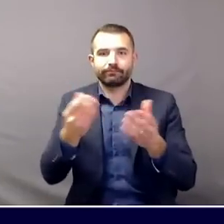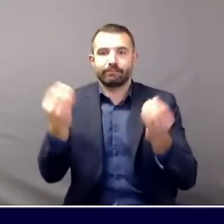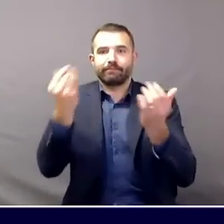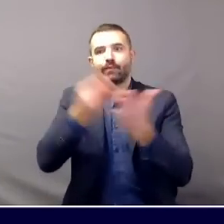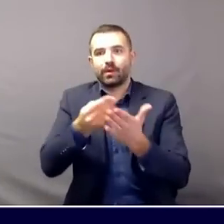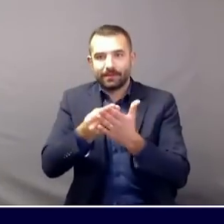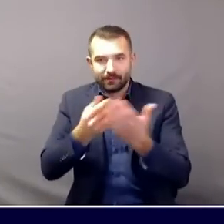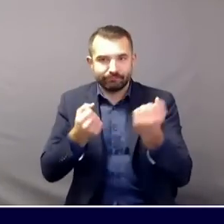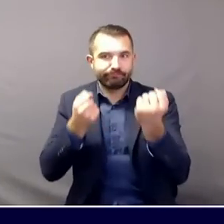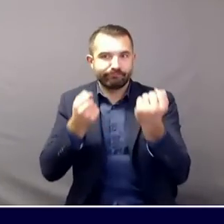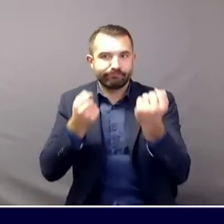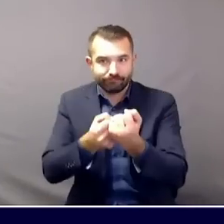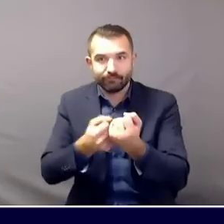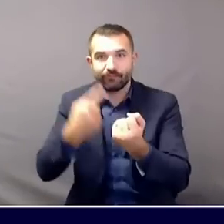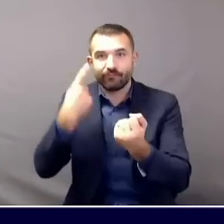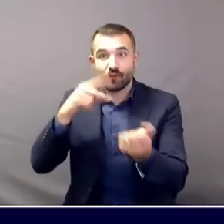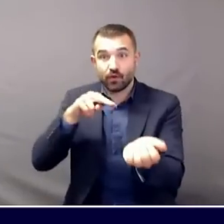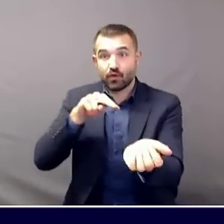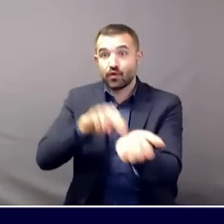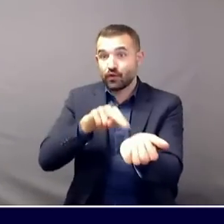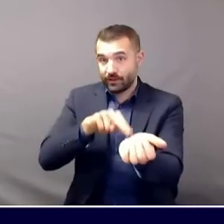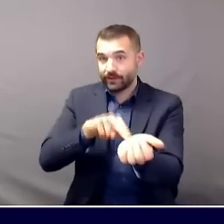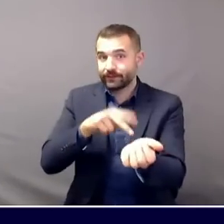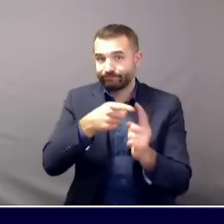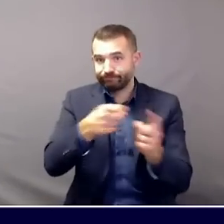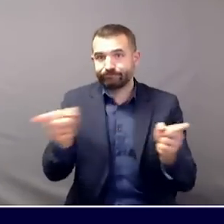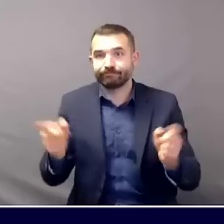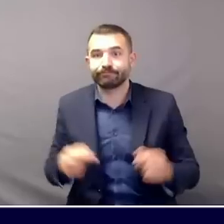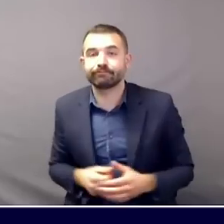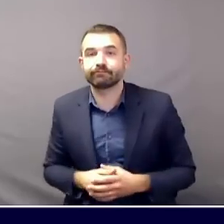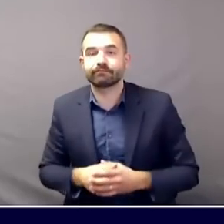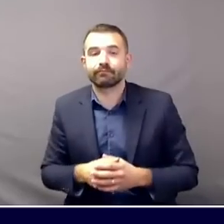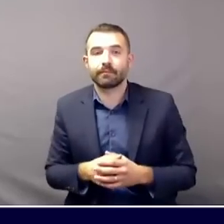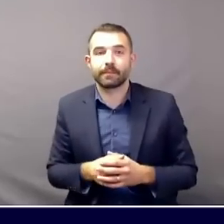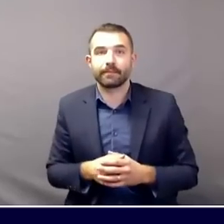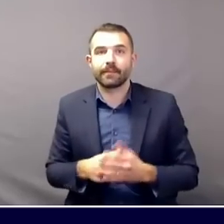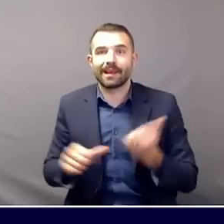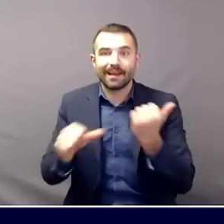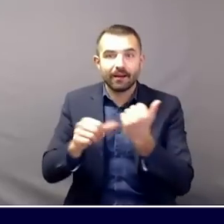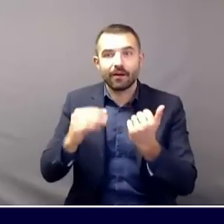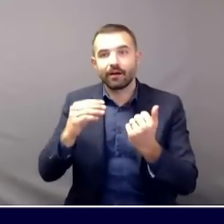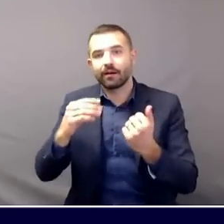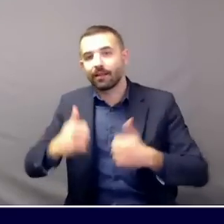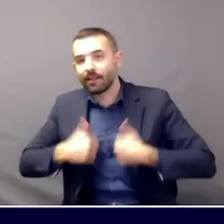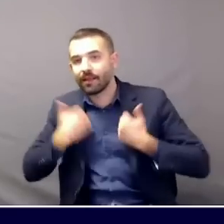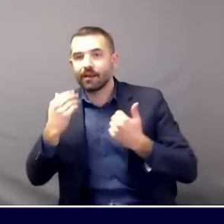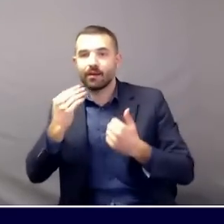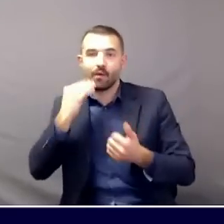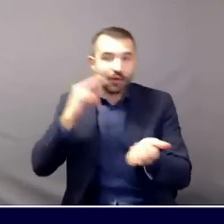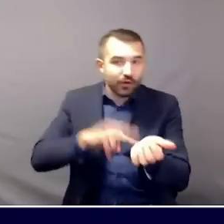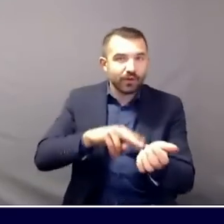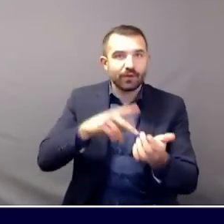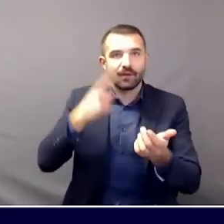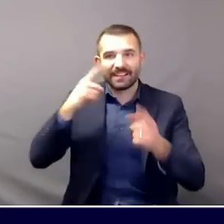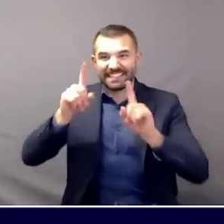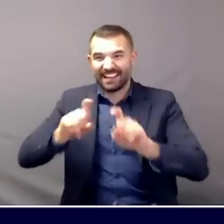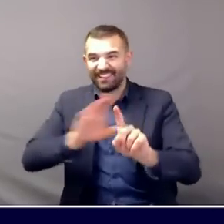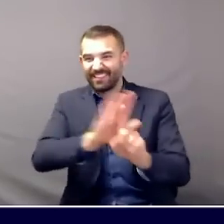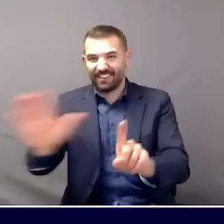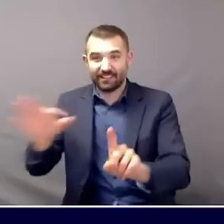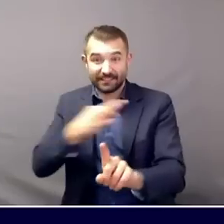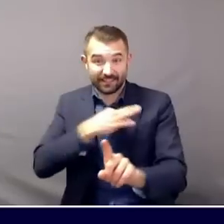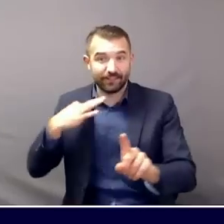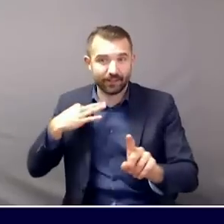periodic COVID-19 testing of their staff. Through Maine Care, the department will help to reimburse